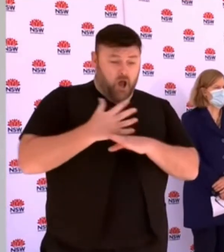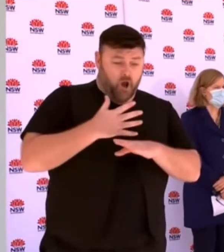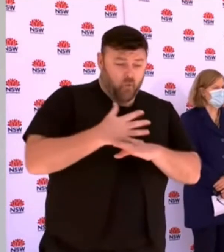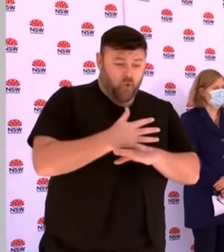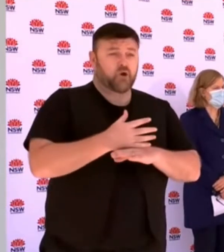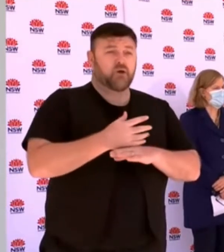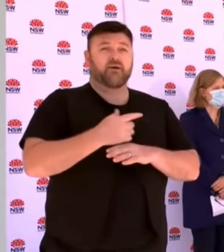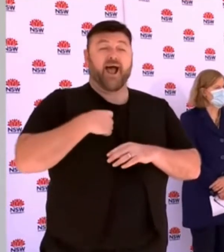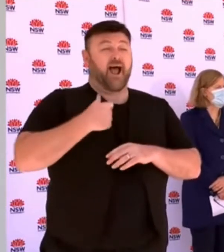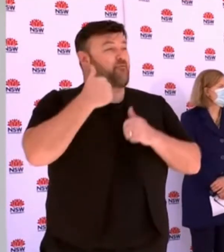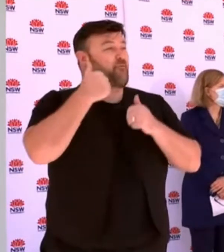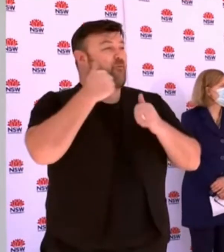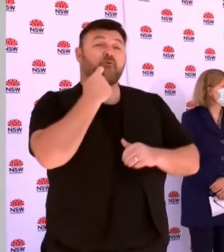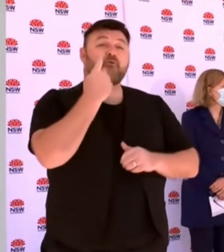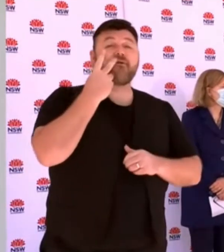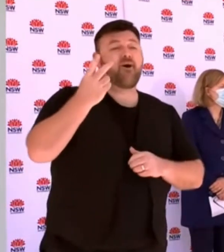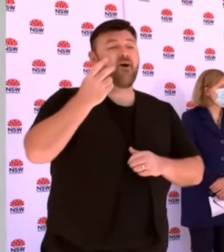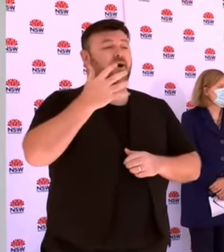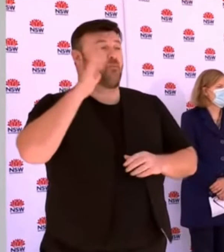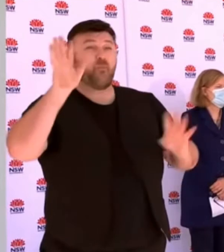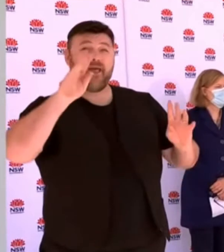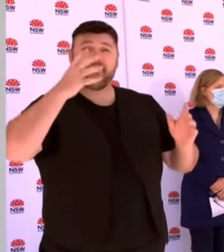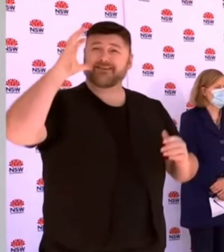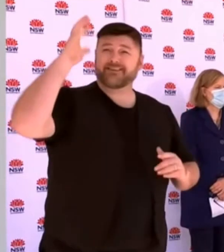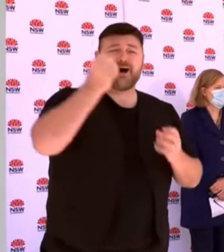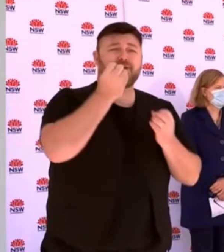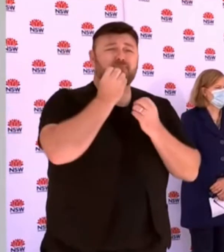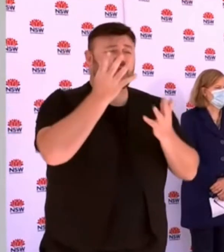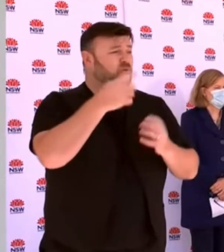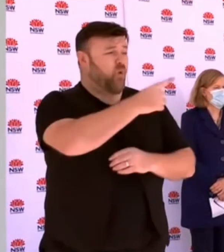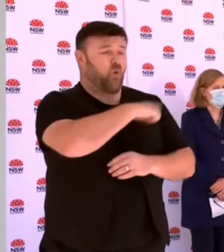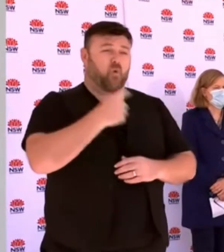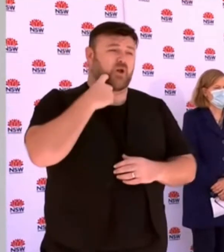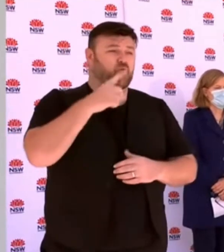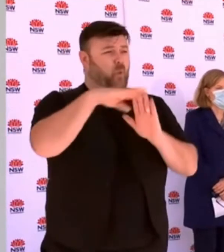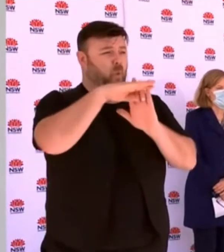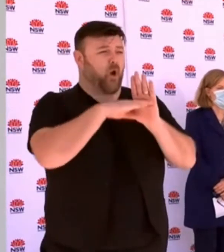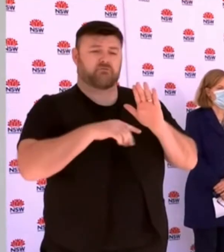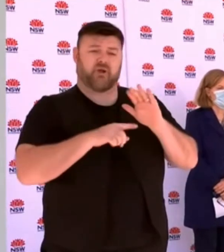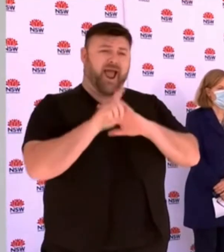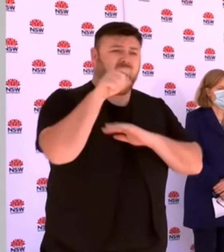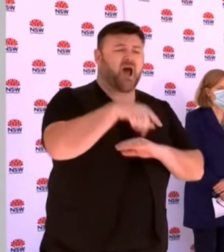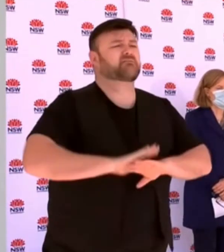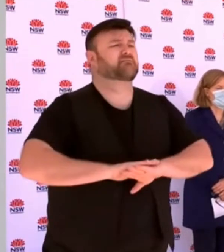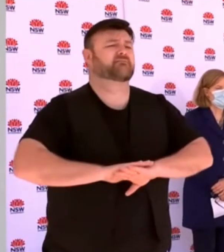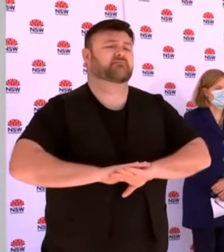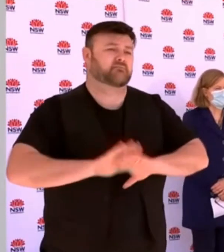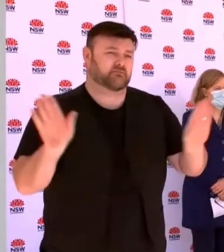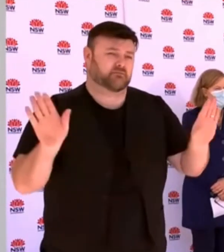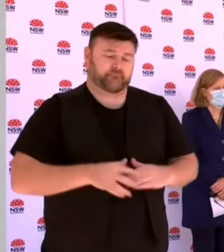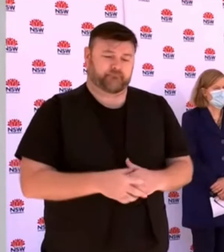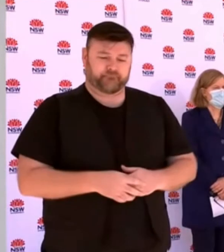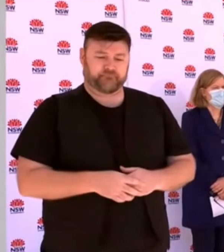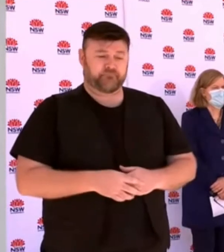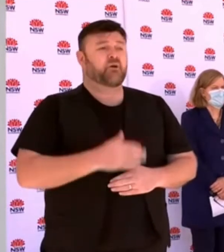ruined today and tomorrow because the weather's great and people are deciding not to follow the orders. So can I please ask everybody, we've done